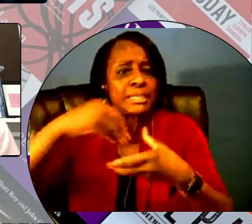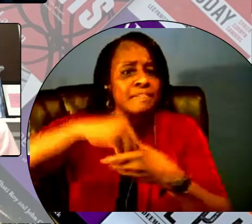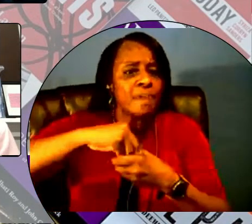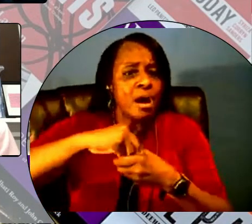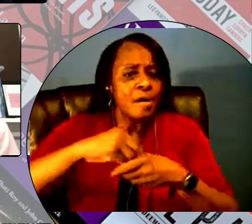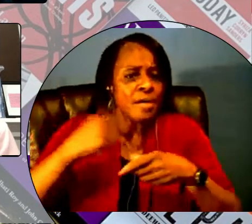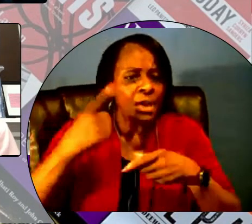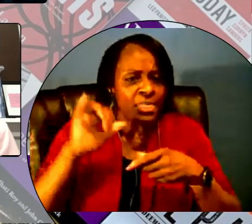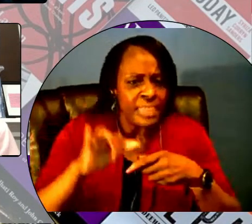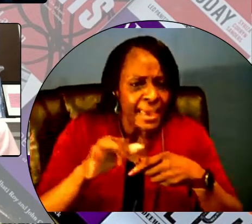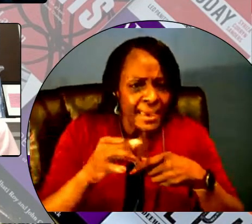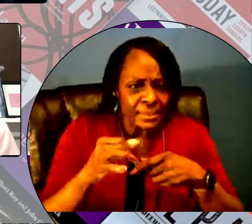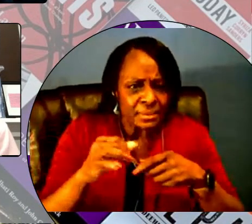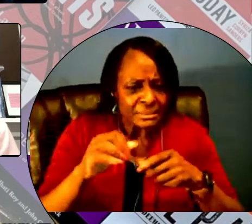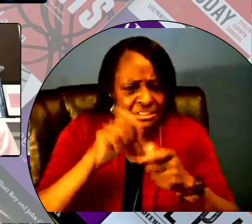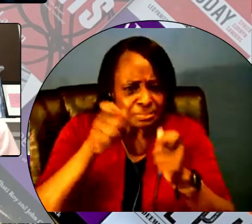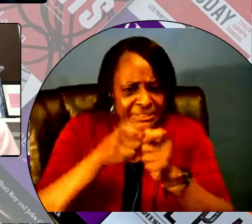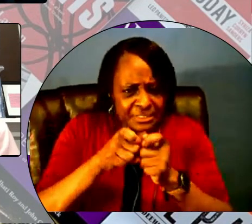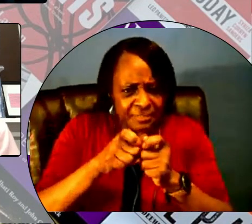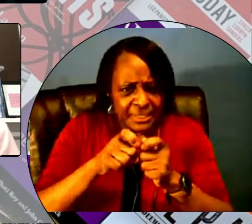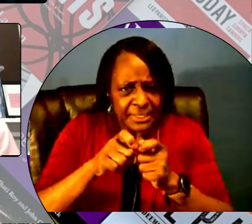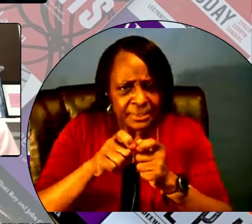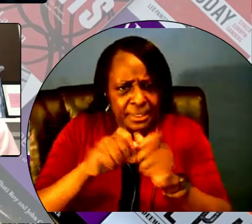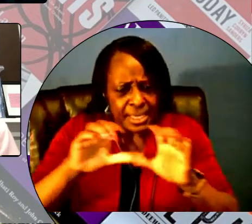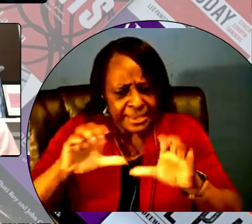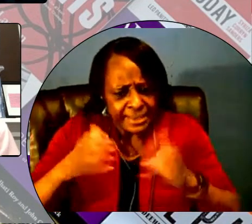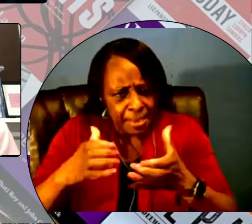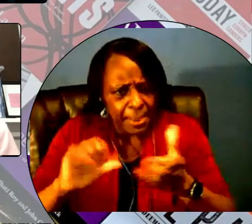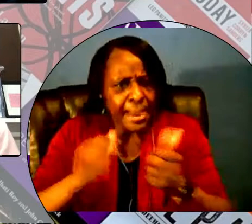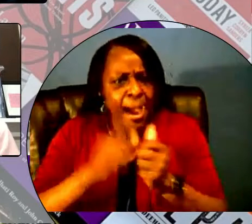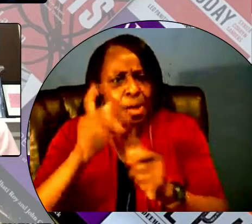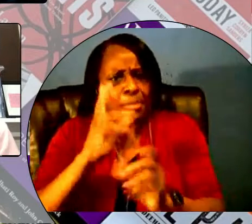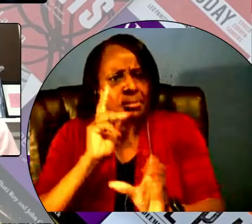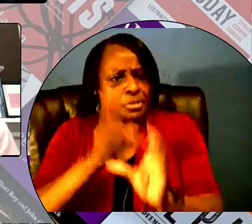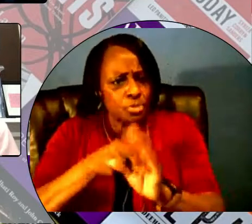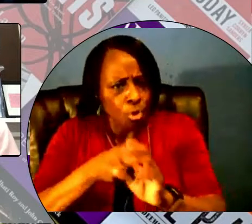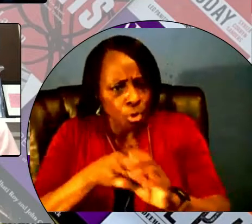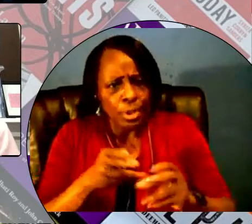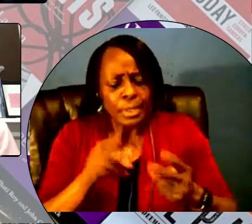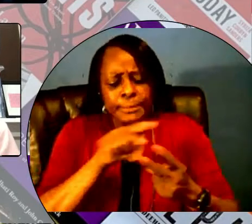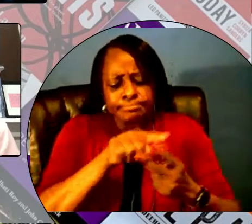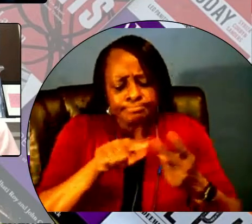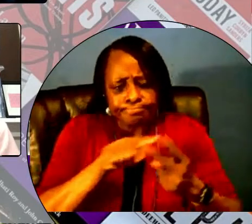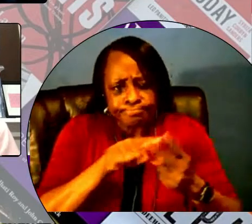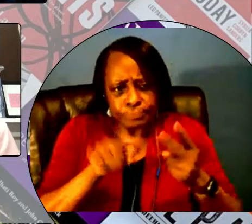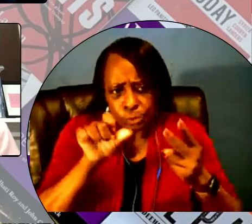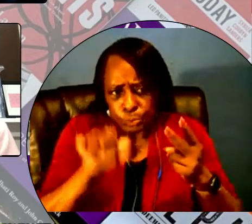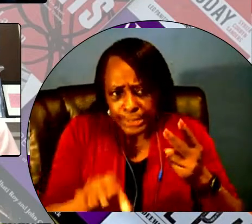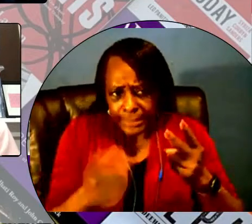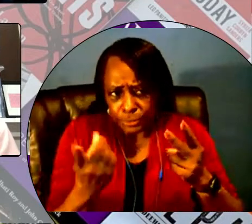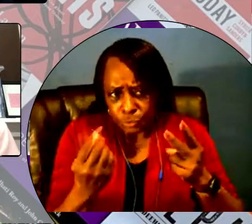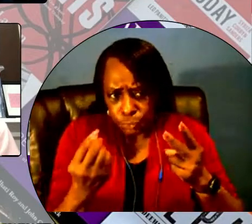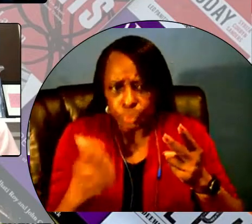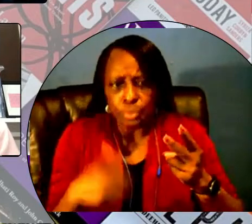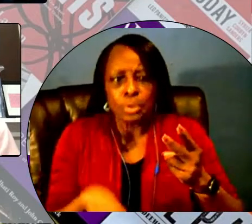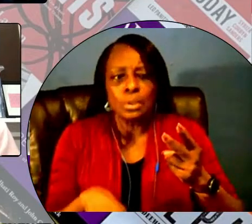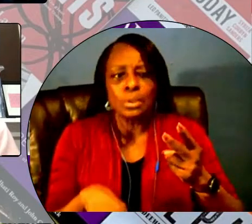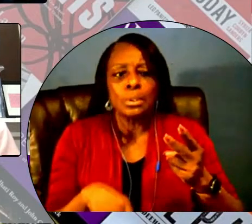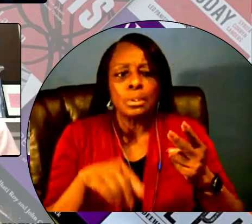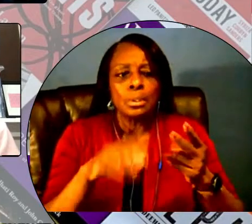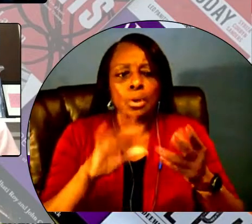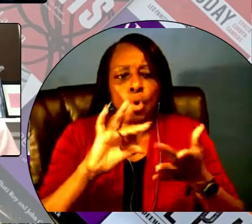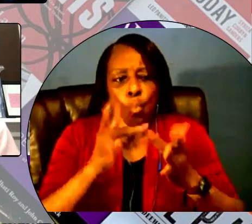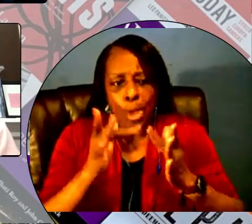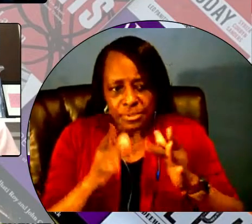on? Is there a campaign, and how do people plug in? So there's a couple different things. You can log on to the